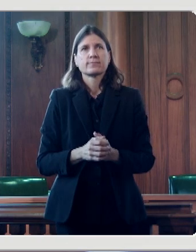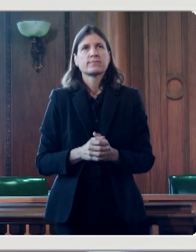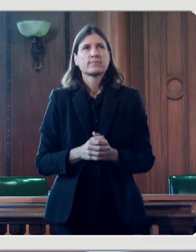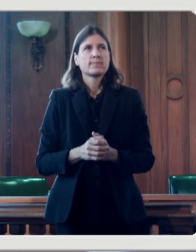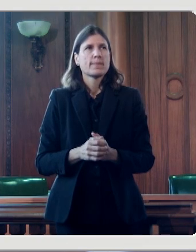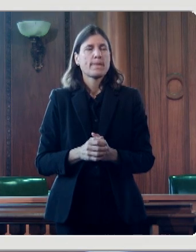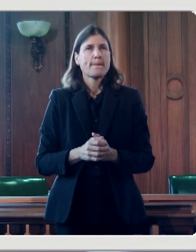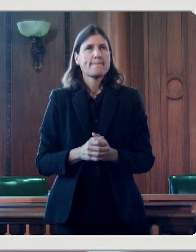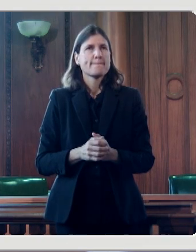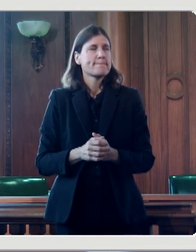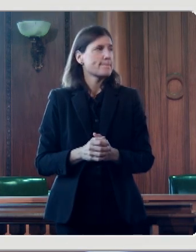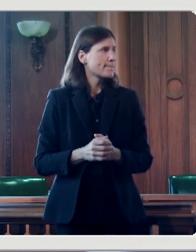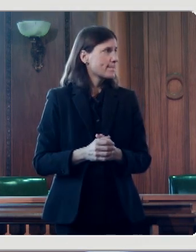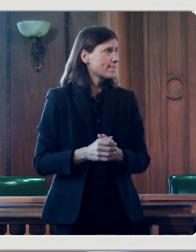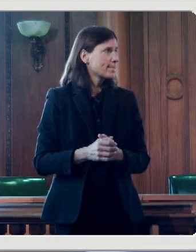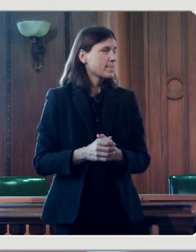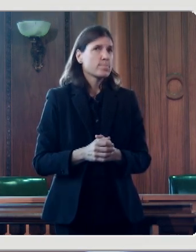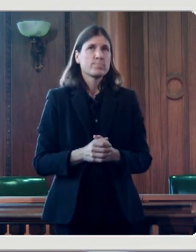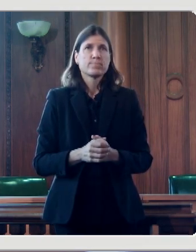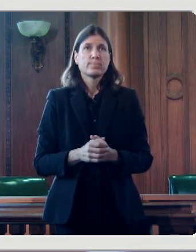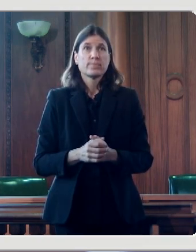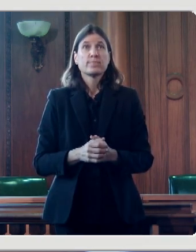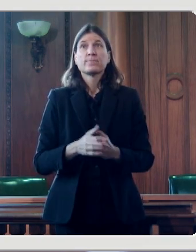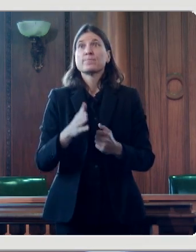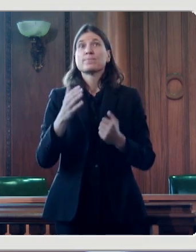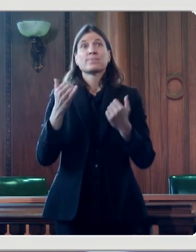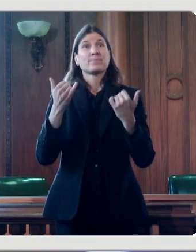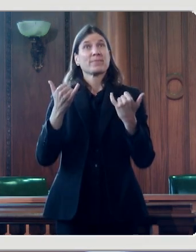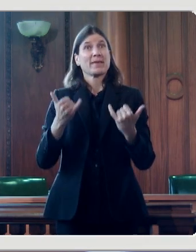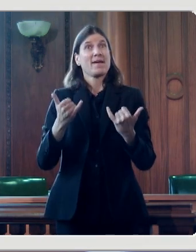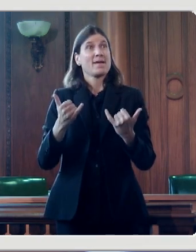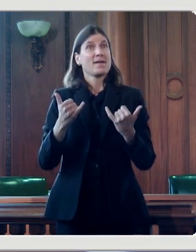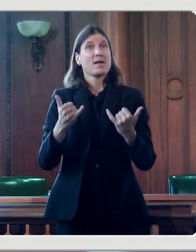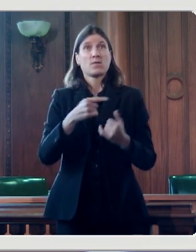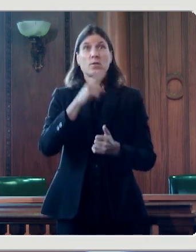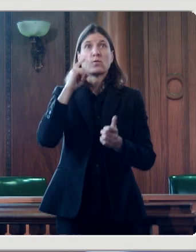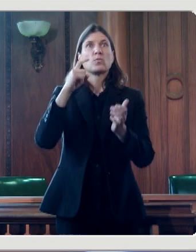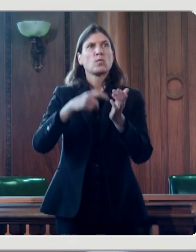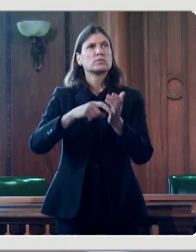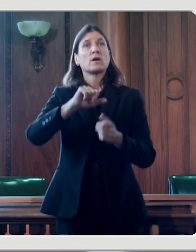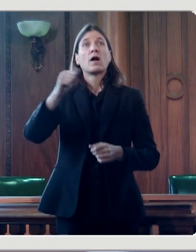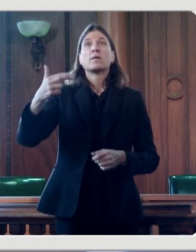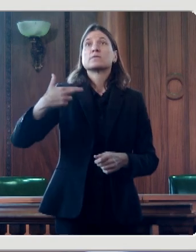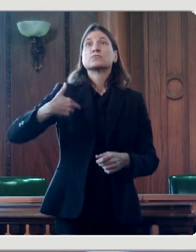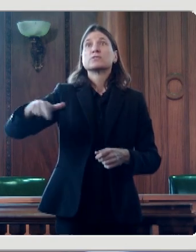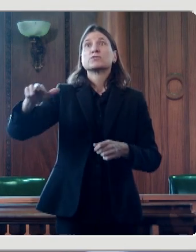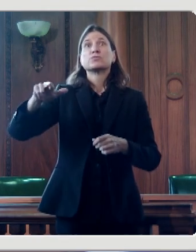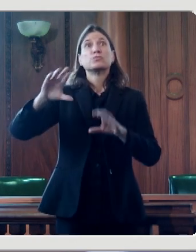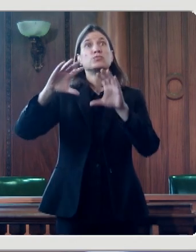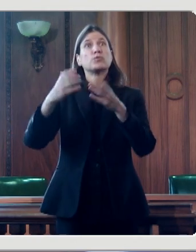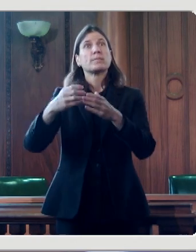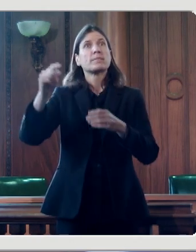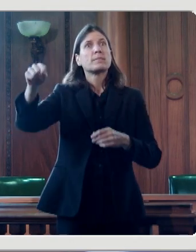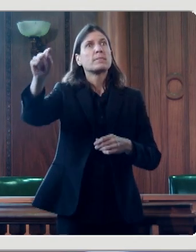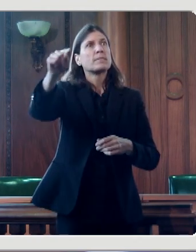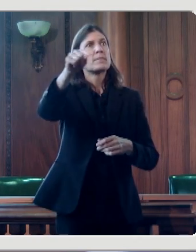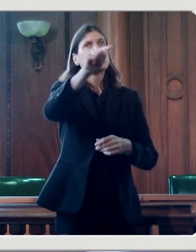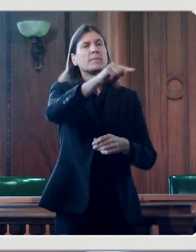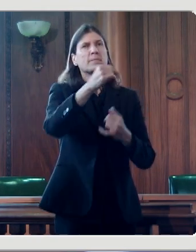other entities now, especially religious entities, are starting to rally to help out